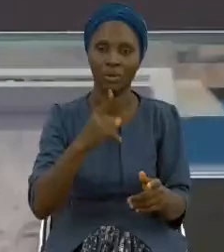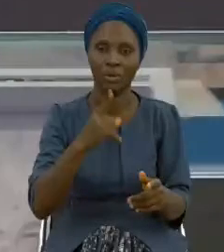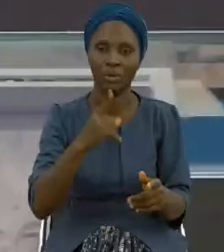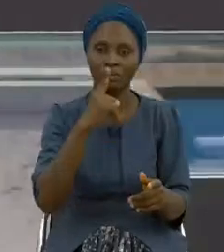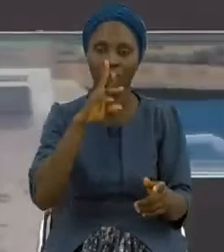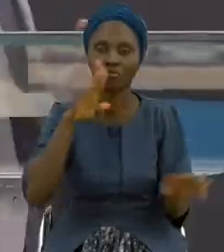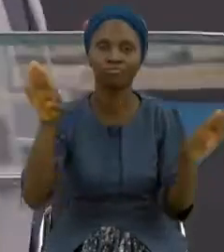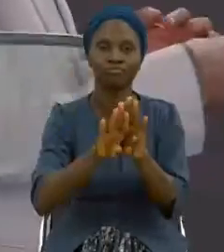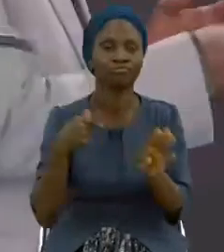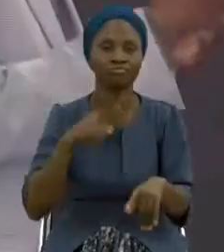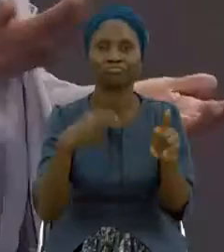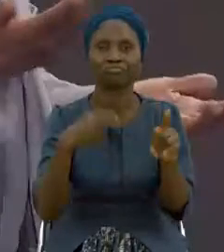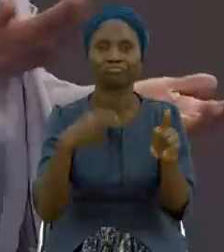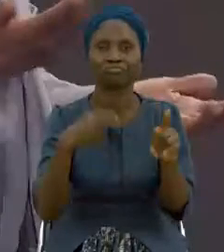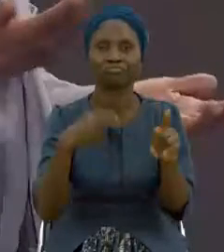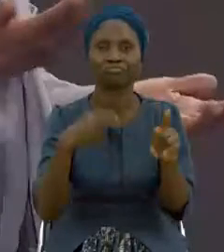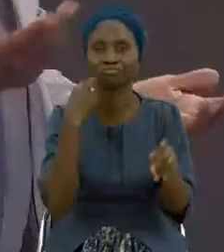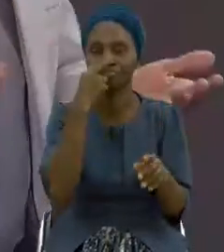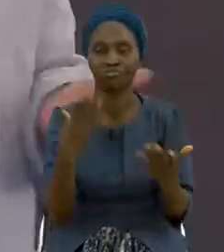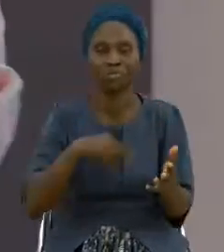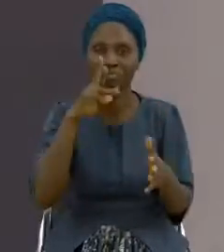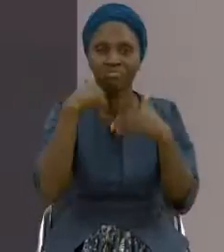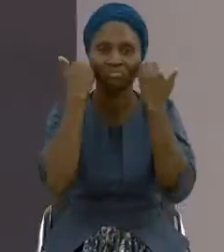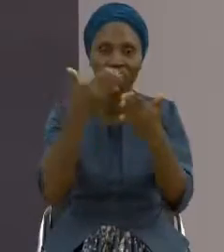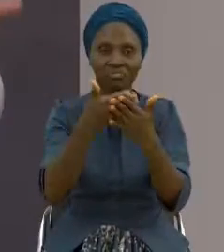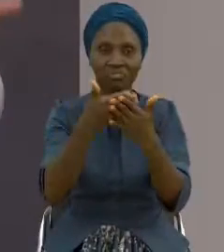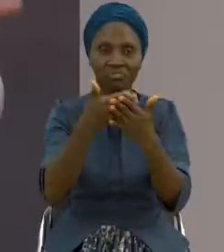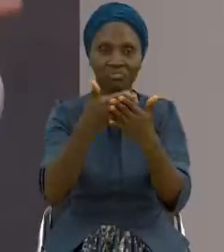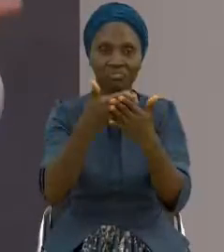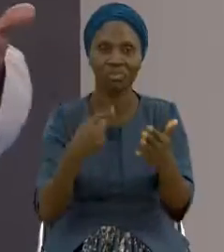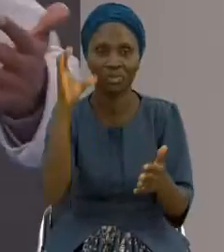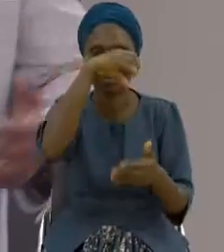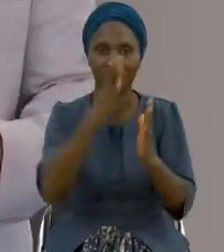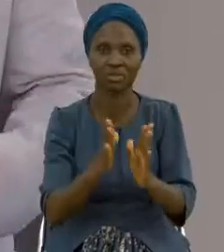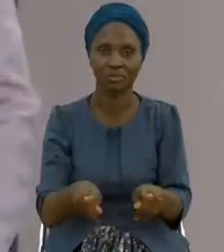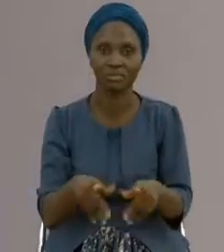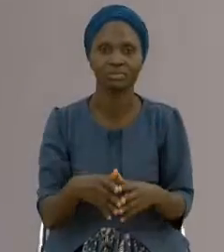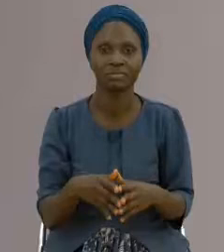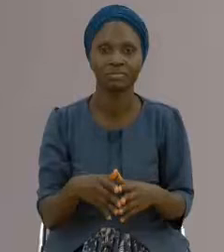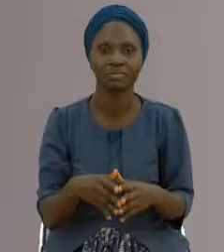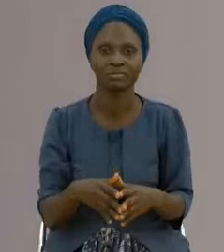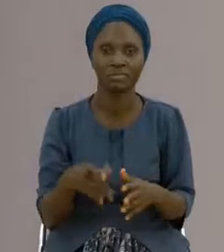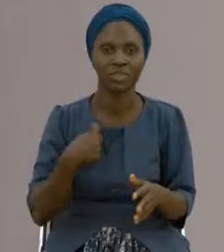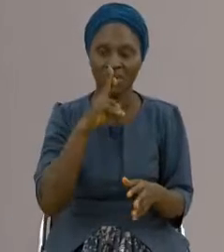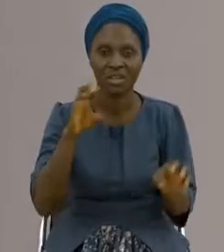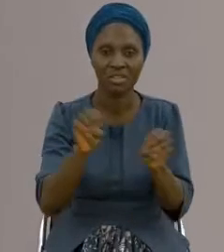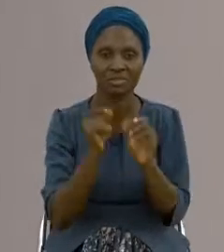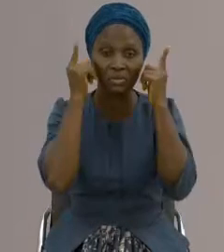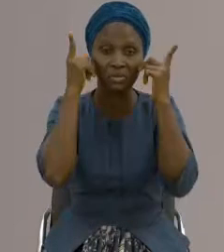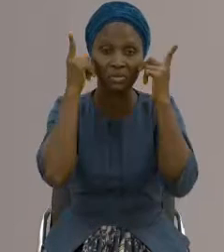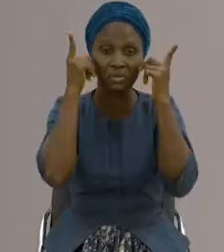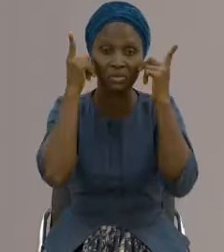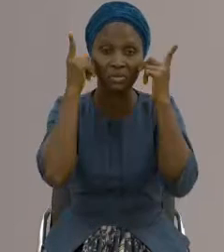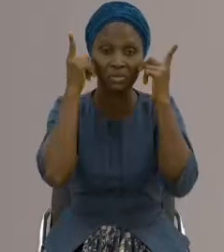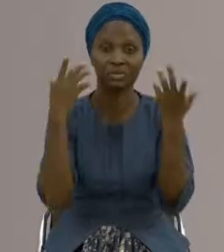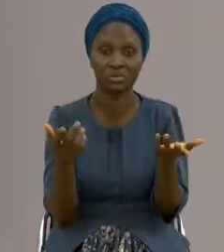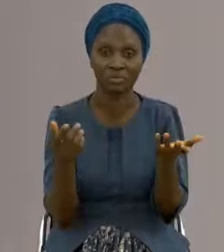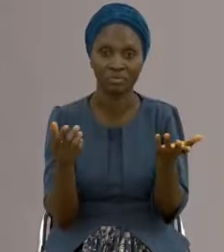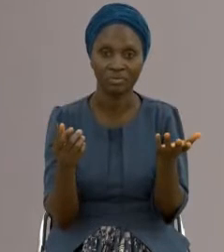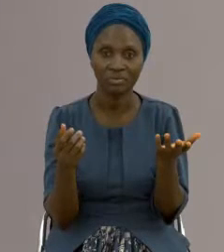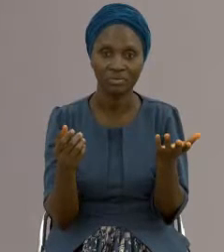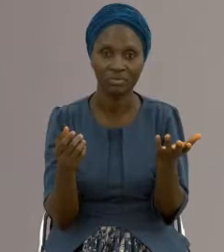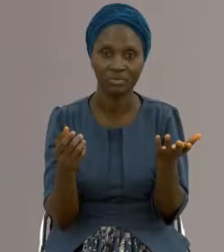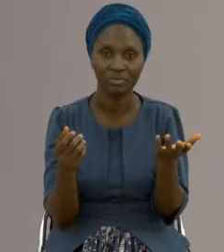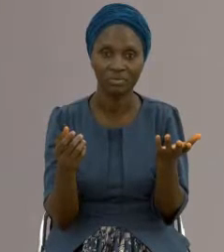the stranger. We're even surprised a wife has got this salvation. And